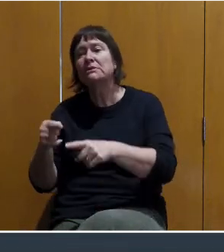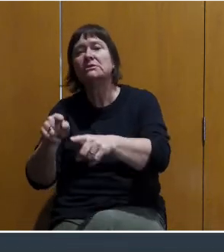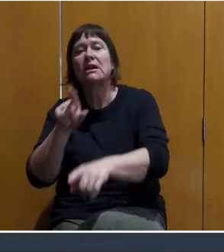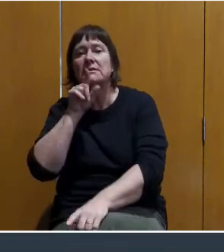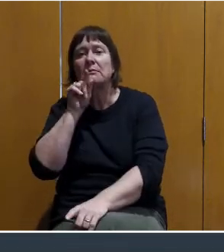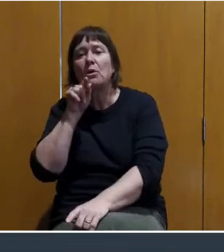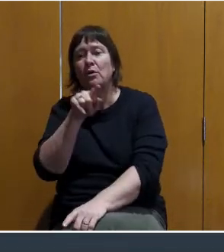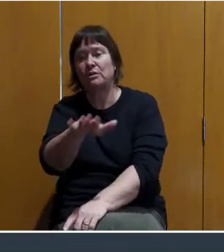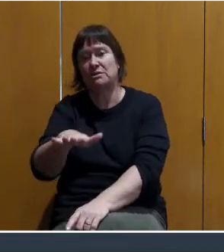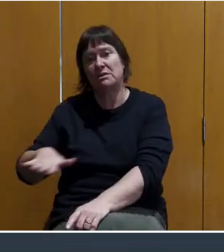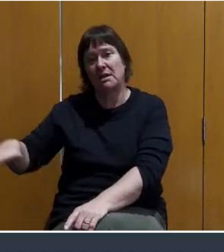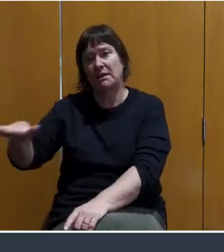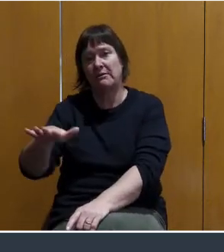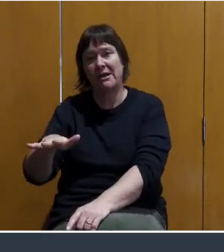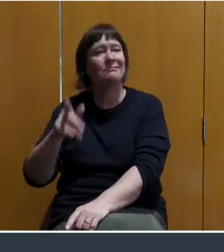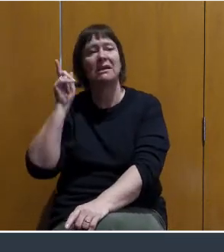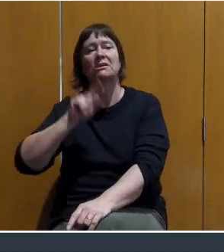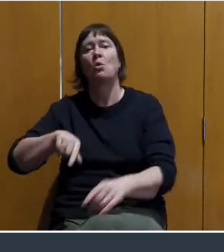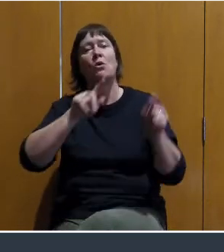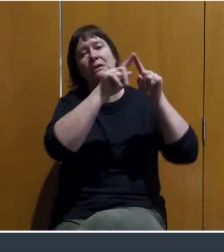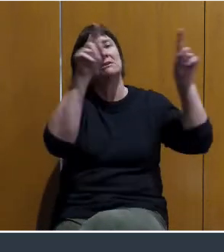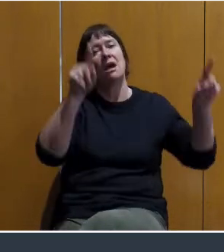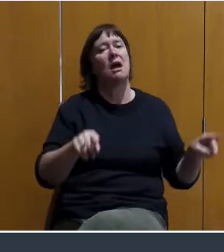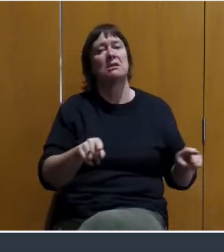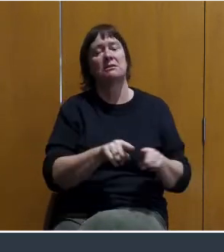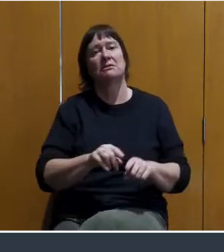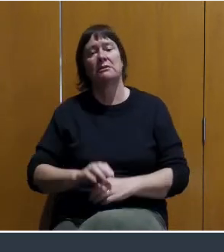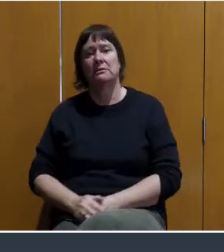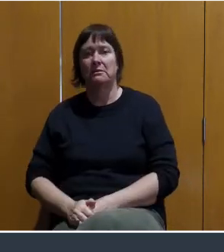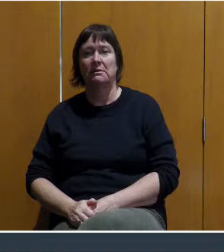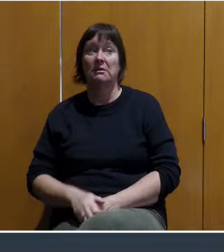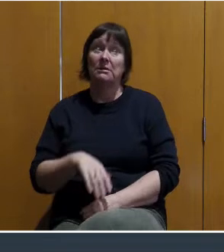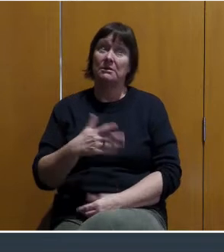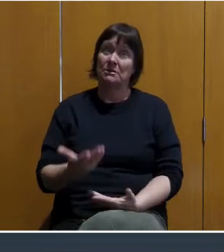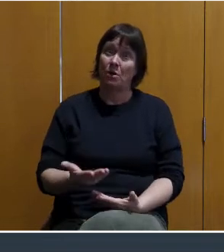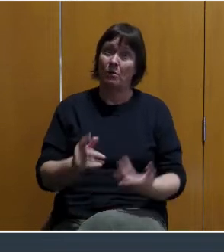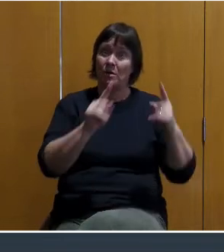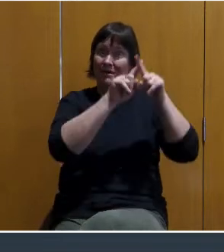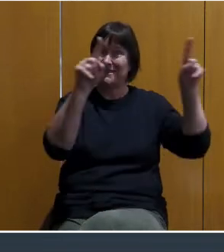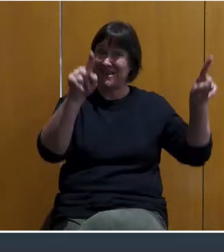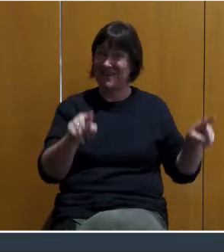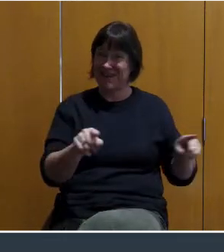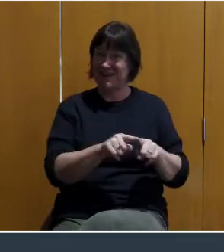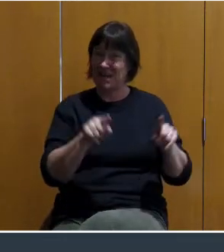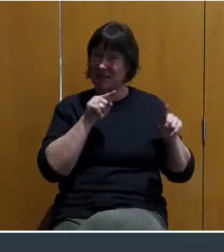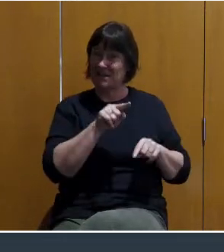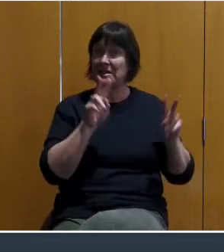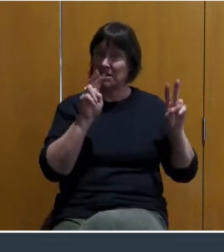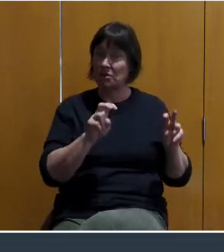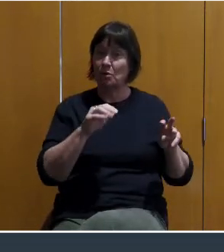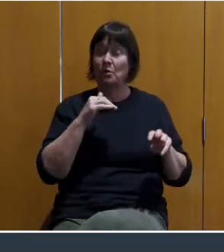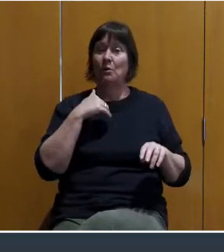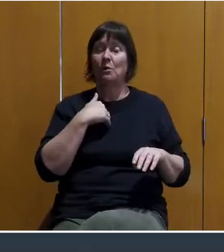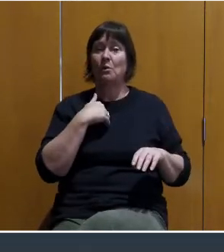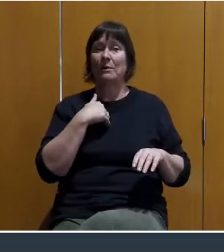that area, despite the signage. So signage is a big issue. We feel it really needs